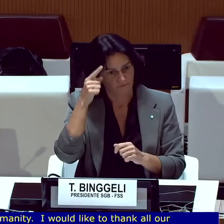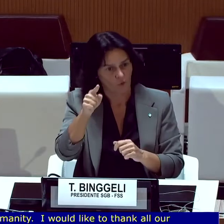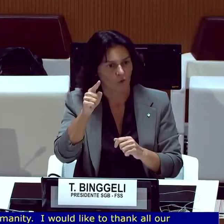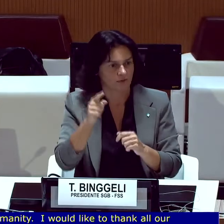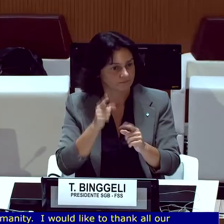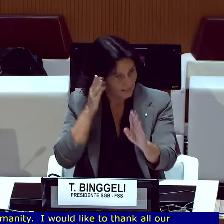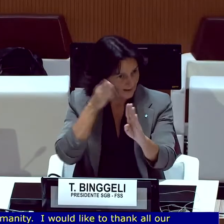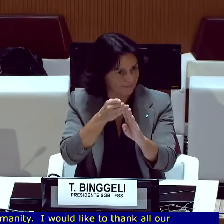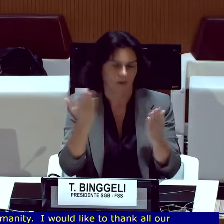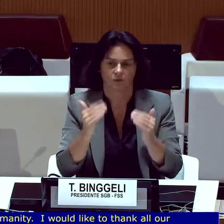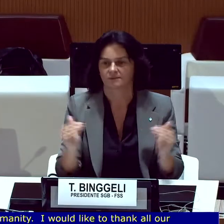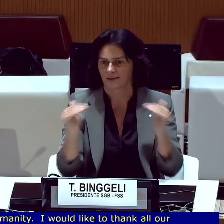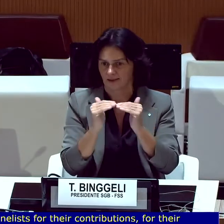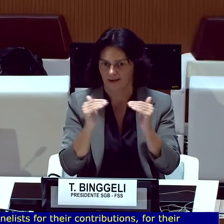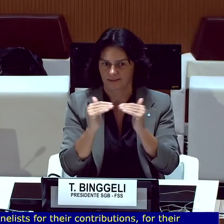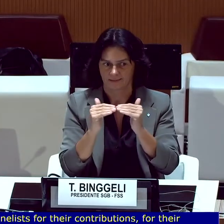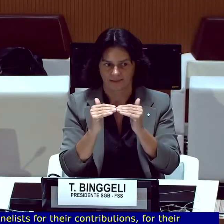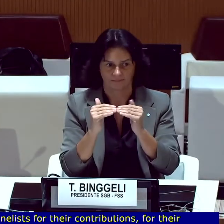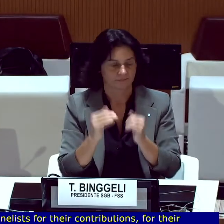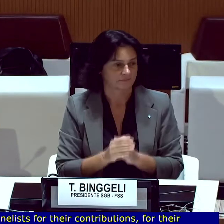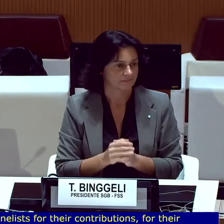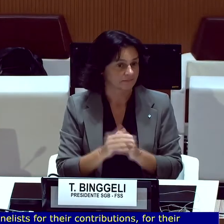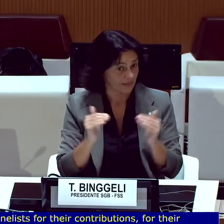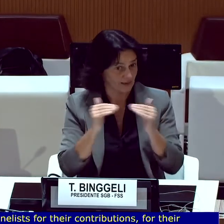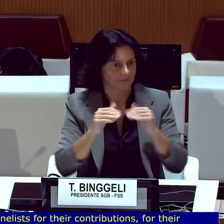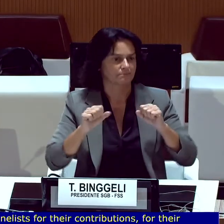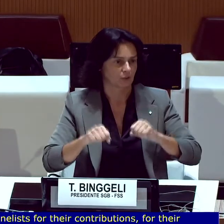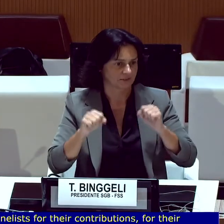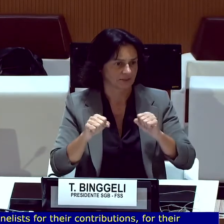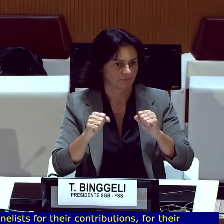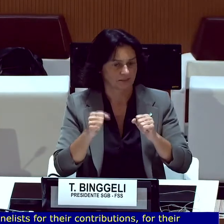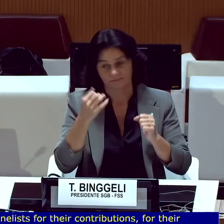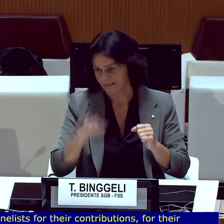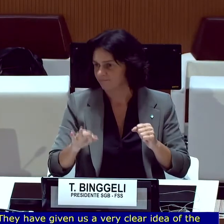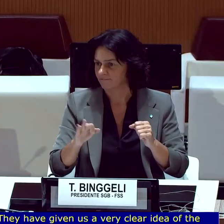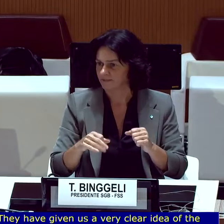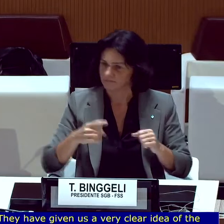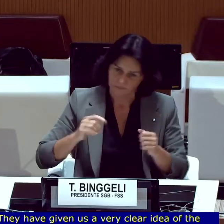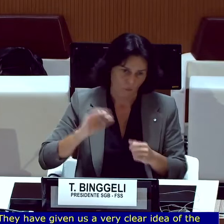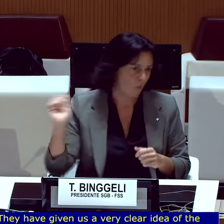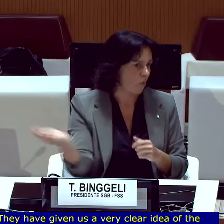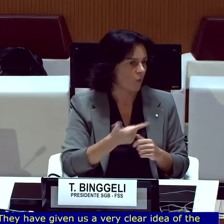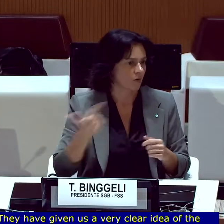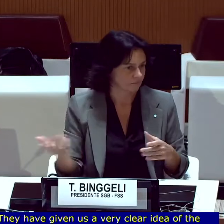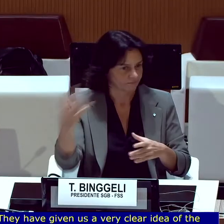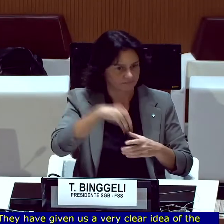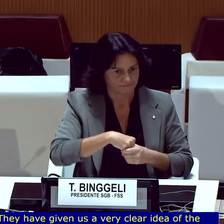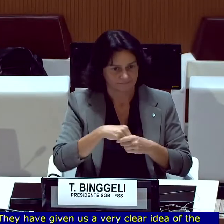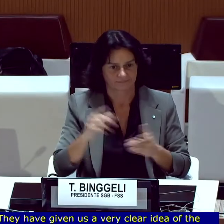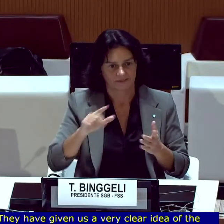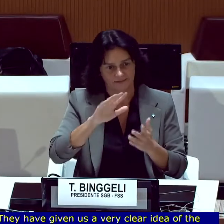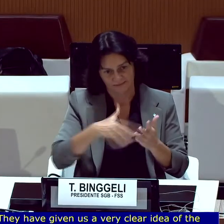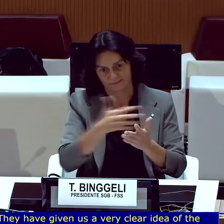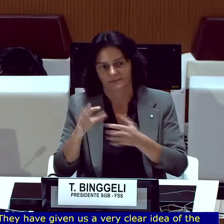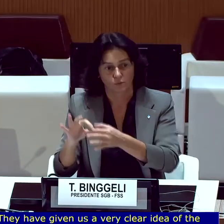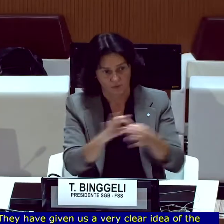clear idea of the state of play and how we can work and strive towards equity in the future. Equity